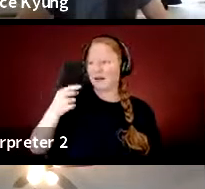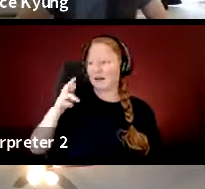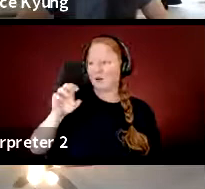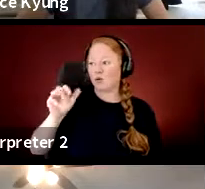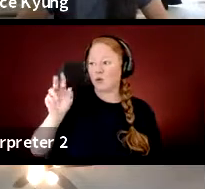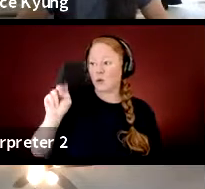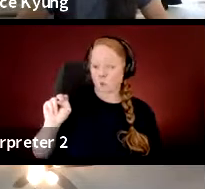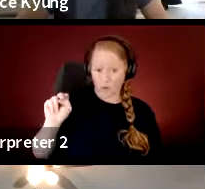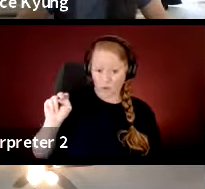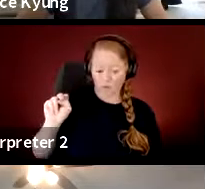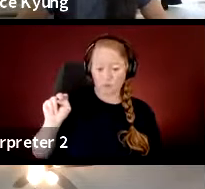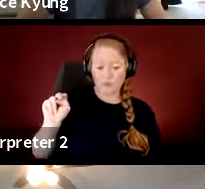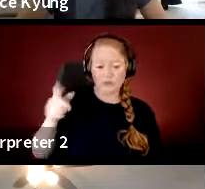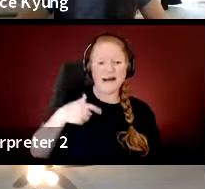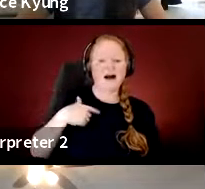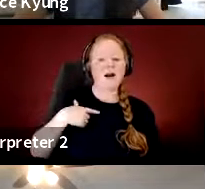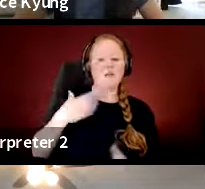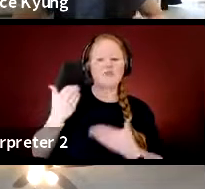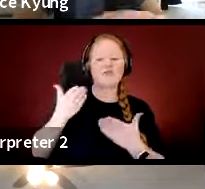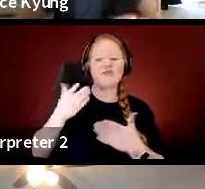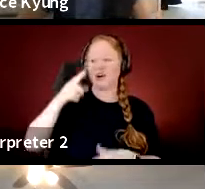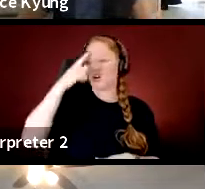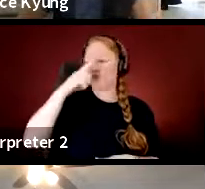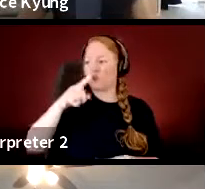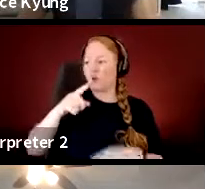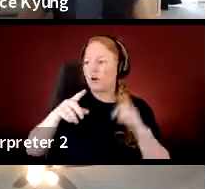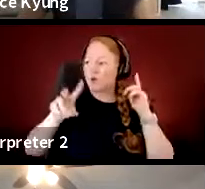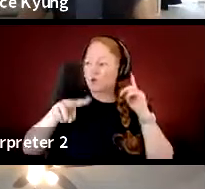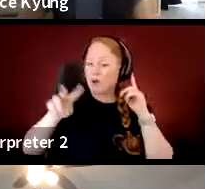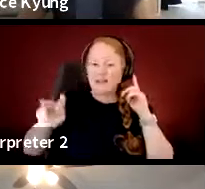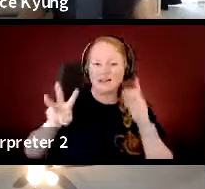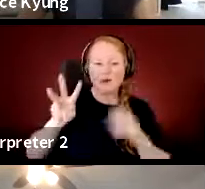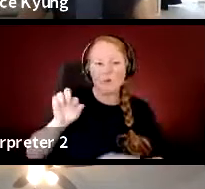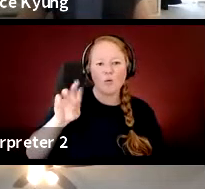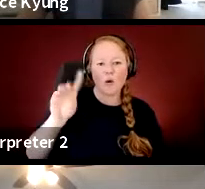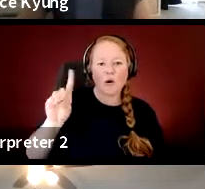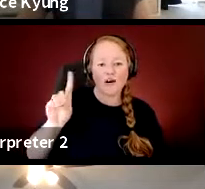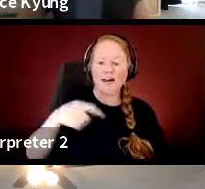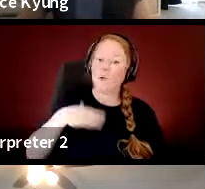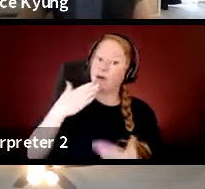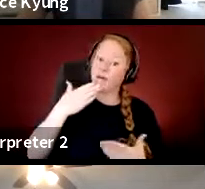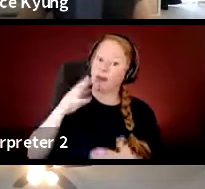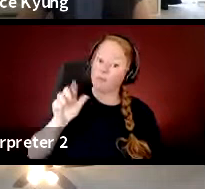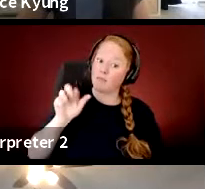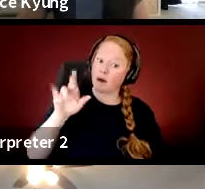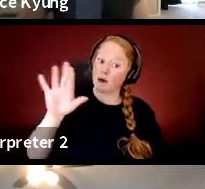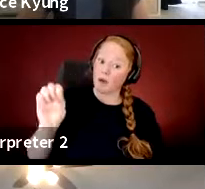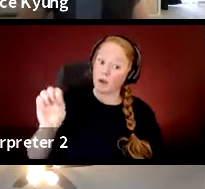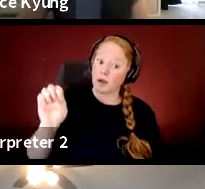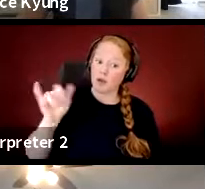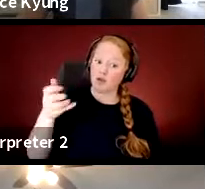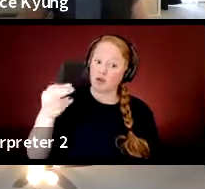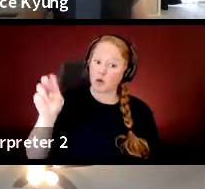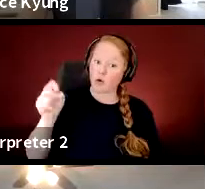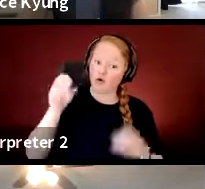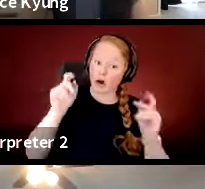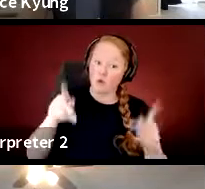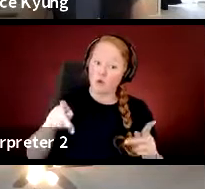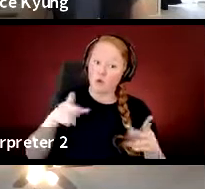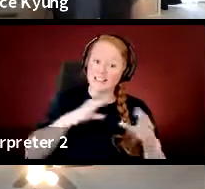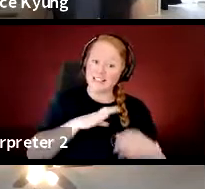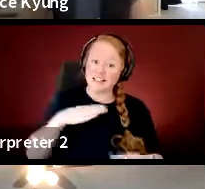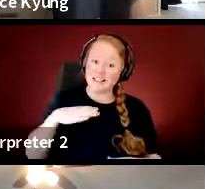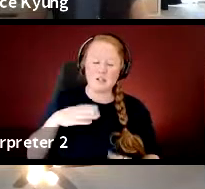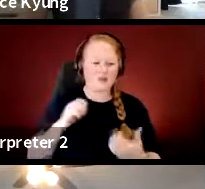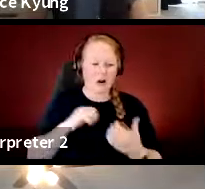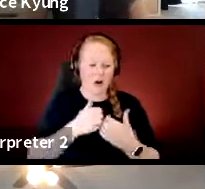a violence prevention program in the 22nd Ward. I'd like to thank Mayor Jones for the opportunity for citizen input on how the stimulus